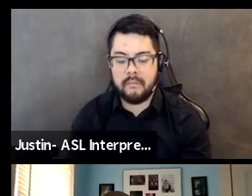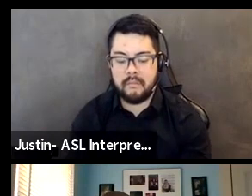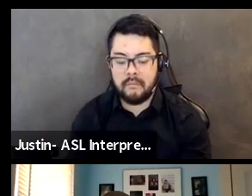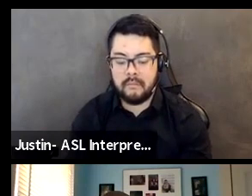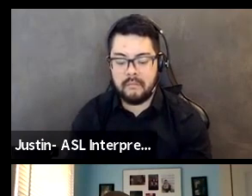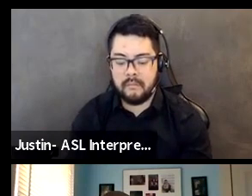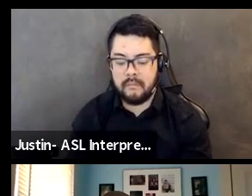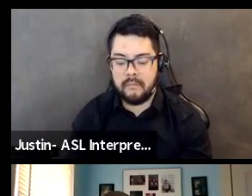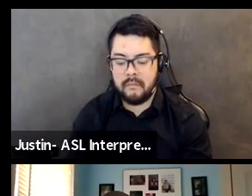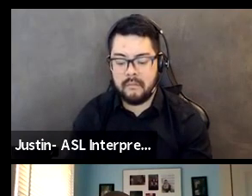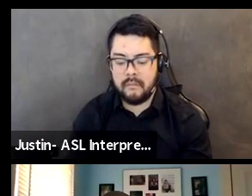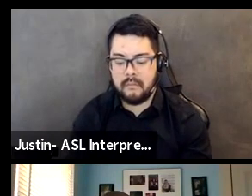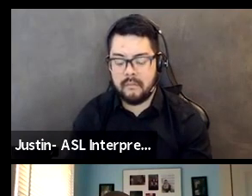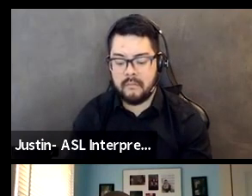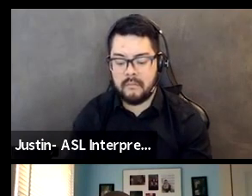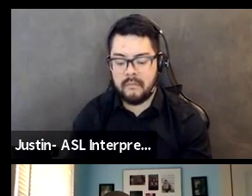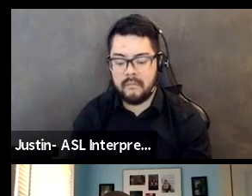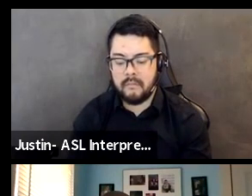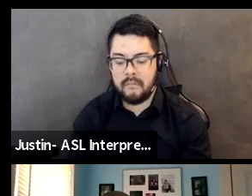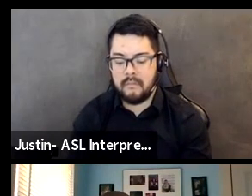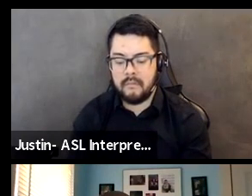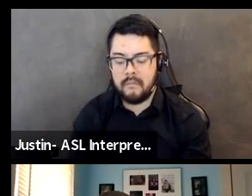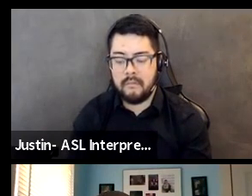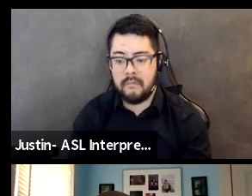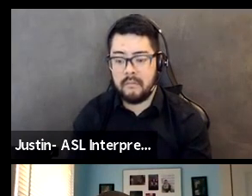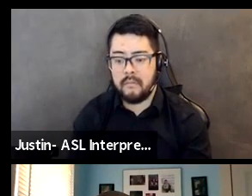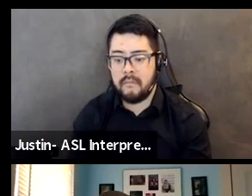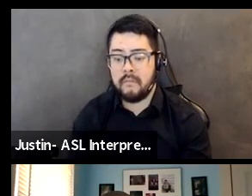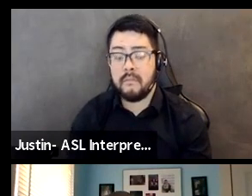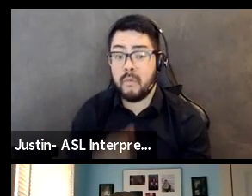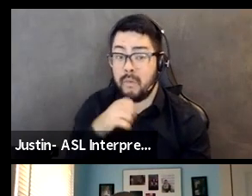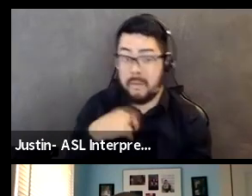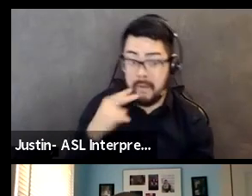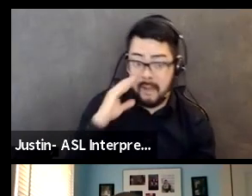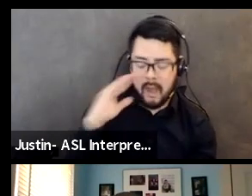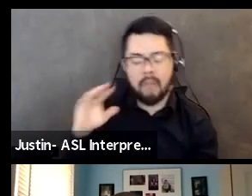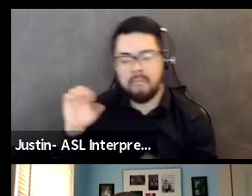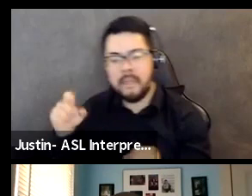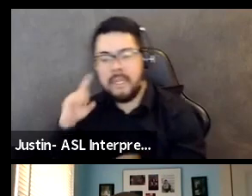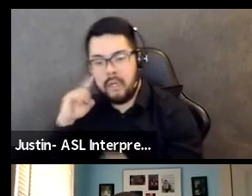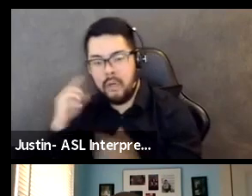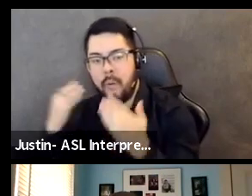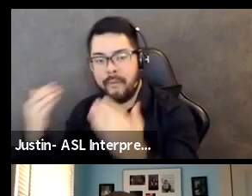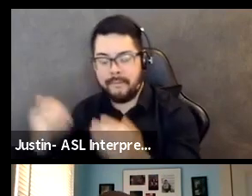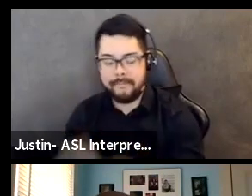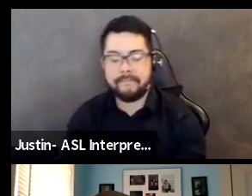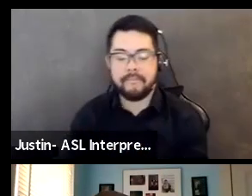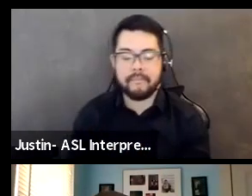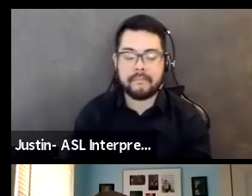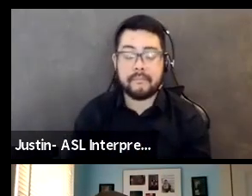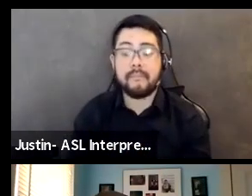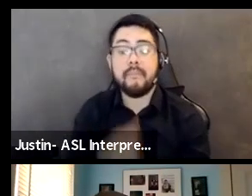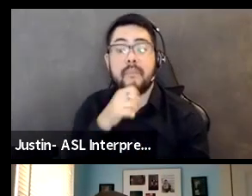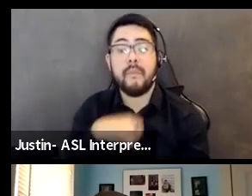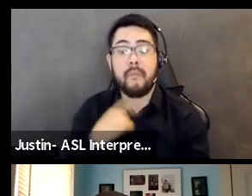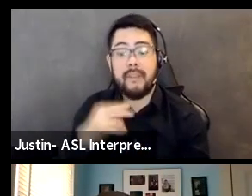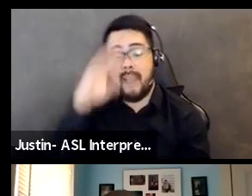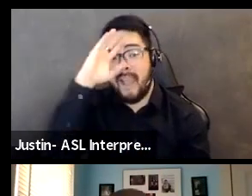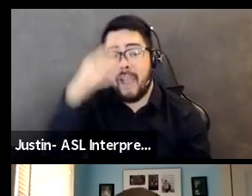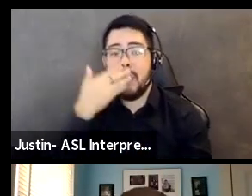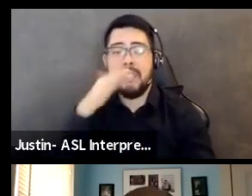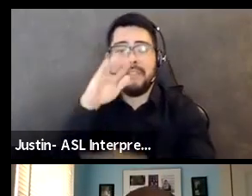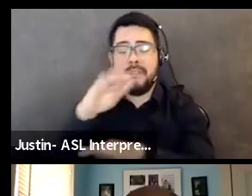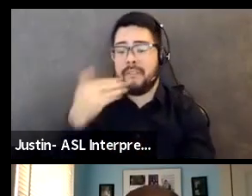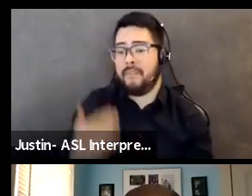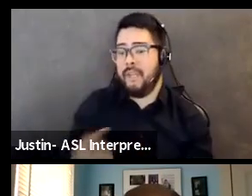you can proceed miss spencer hello yes we can hear you please proceed hi good afternoon